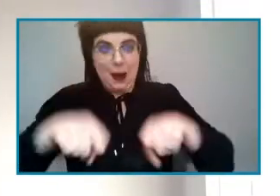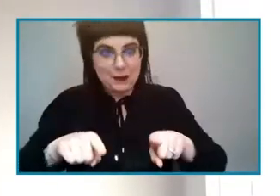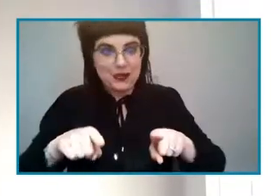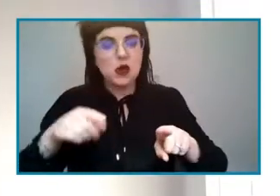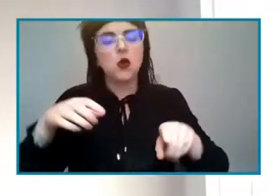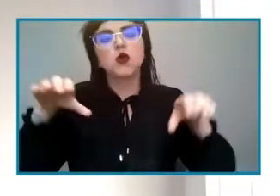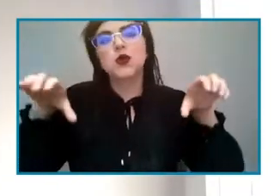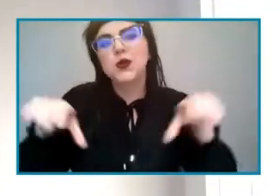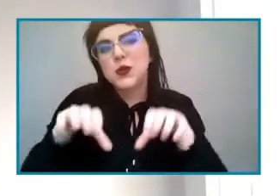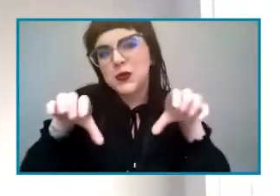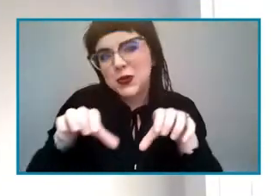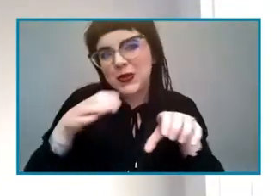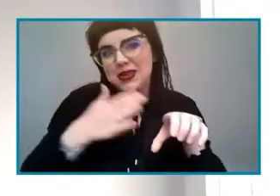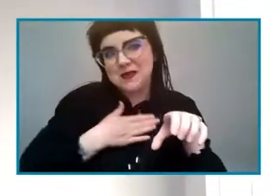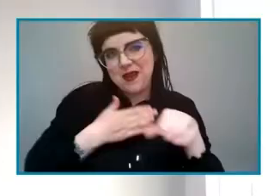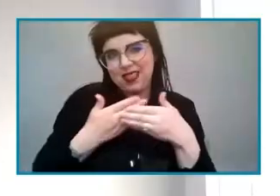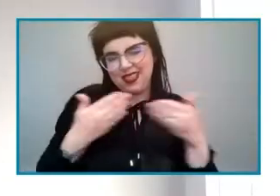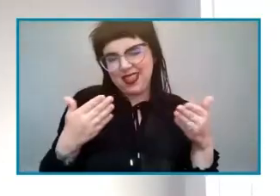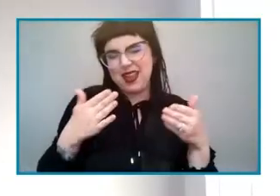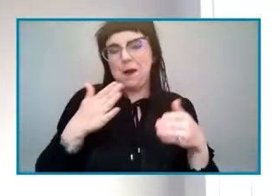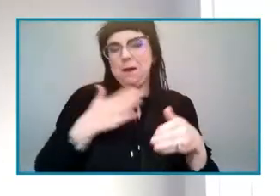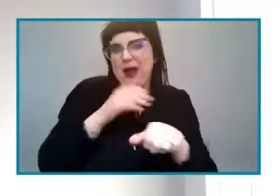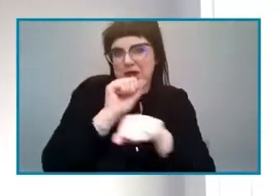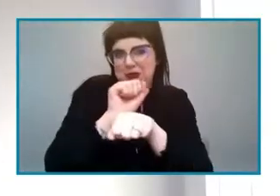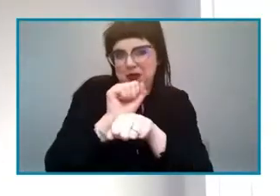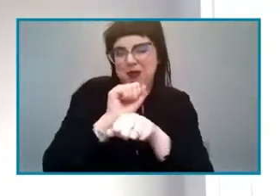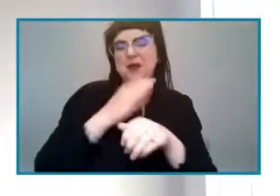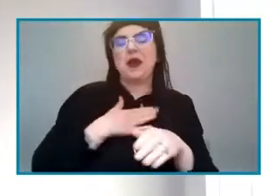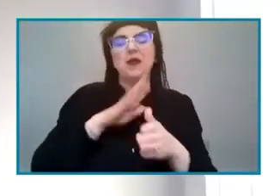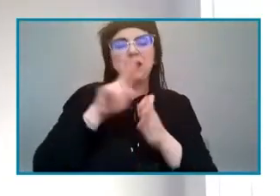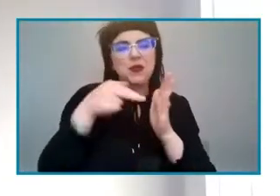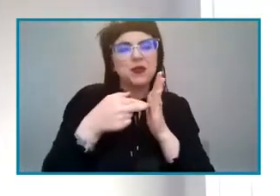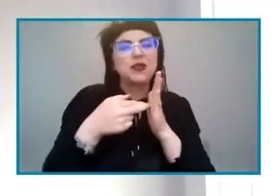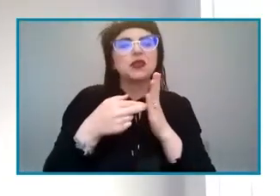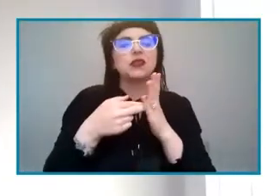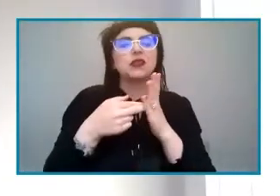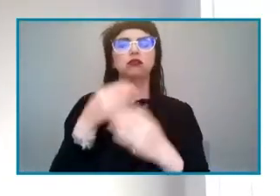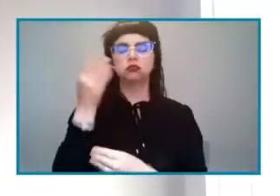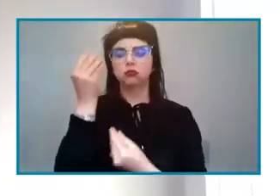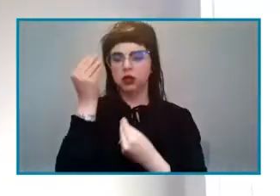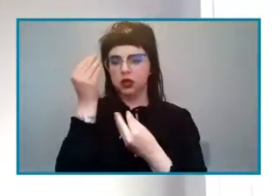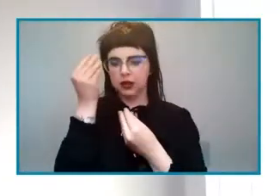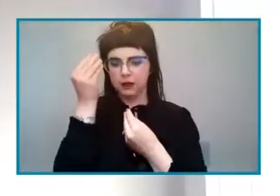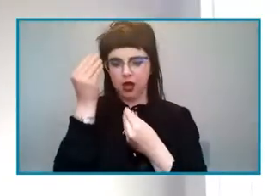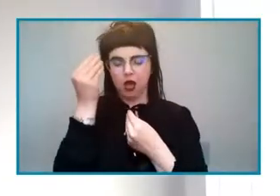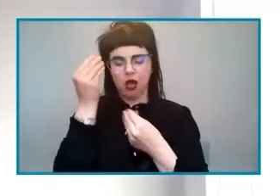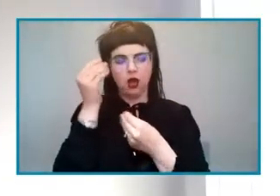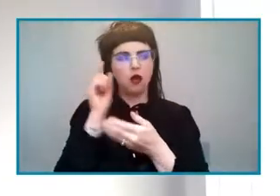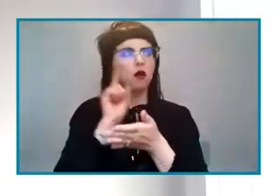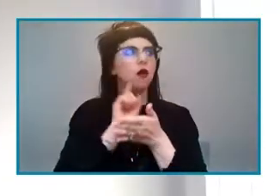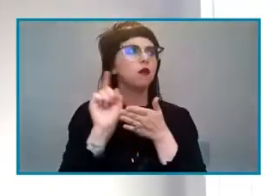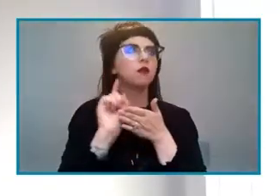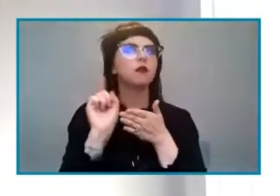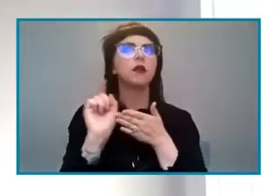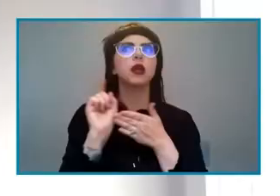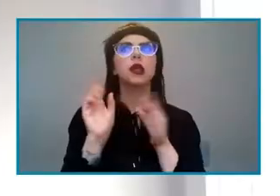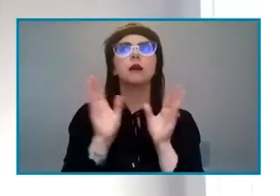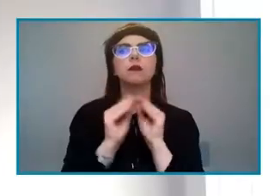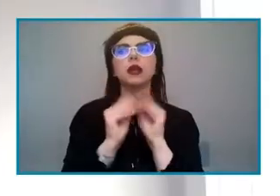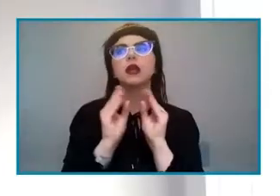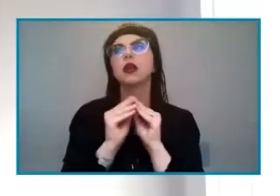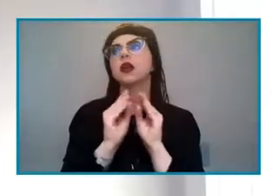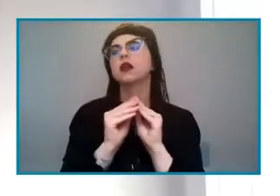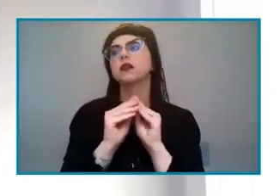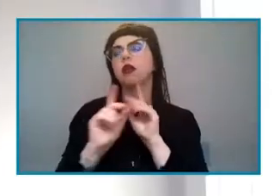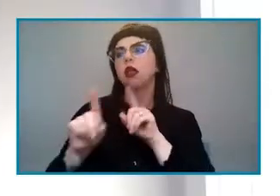thing. And thinking about having to sit in this weekly meeting and all of these ideas